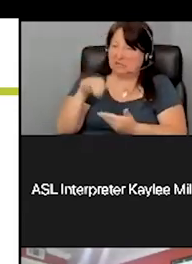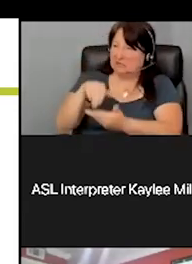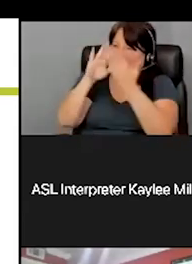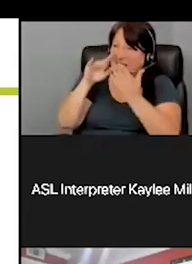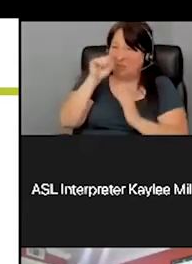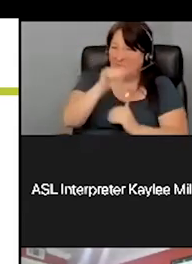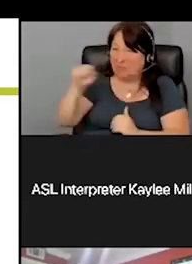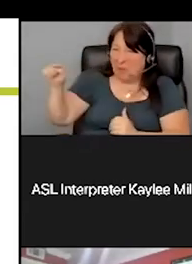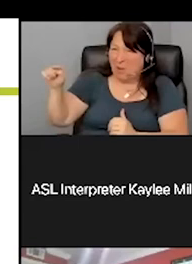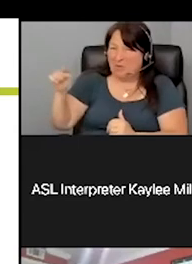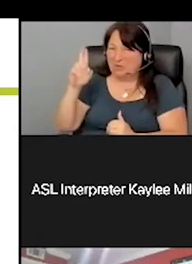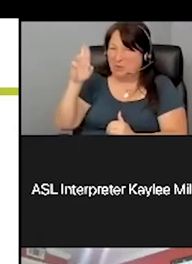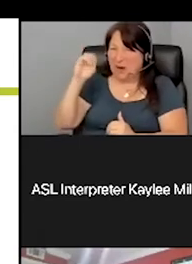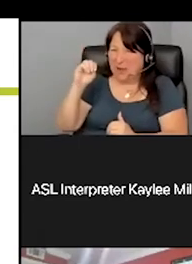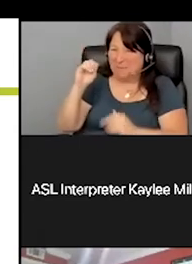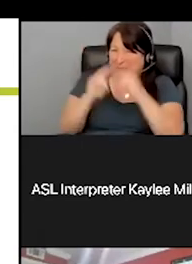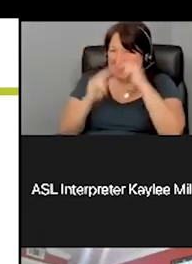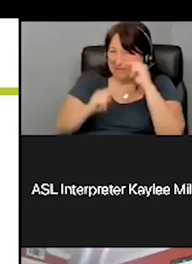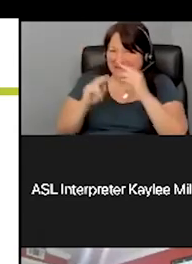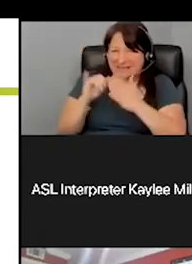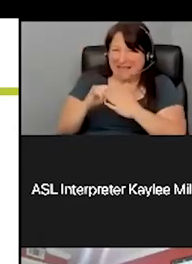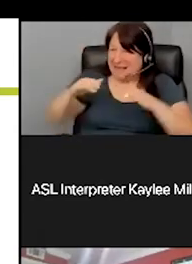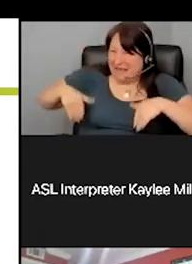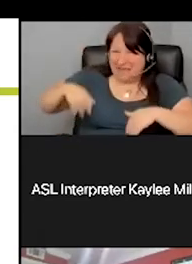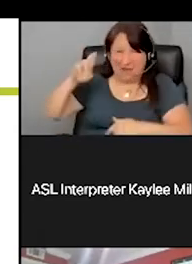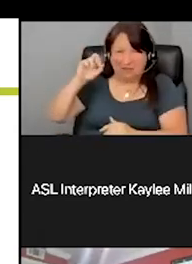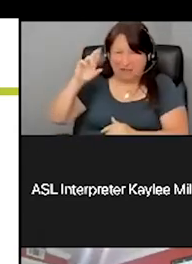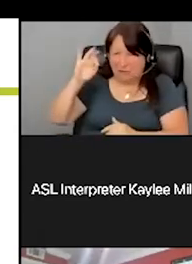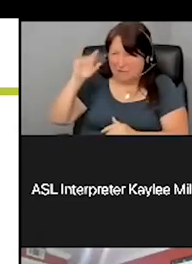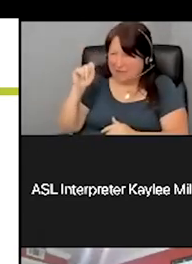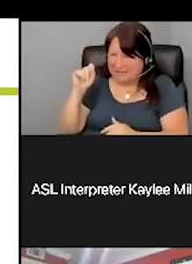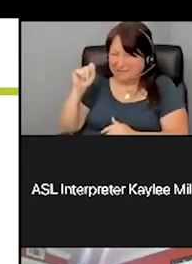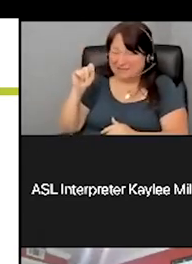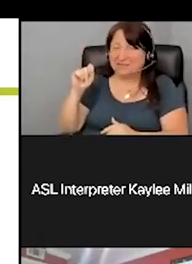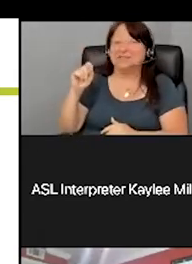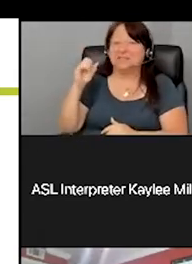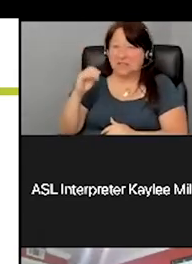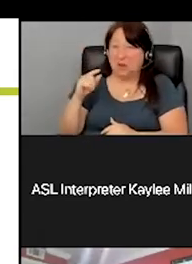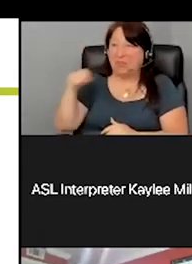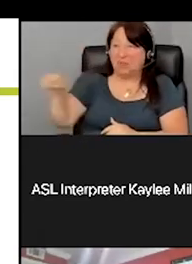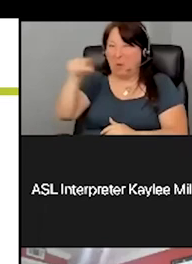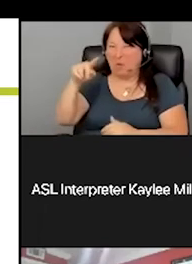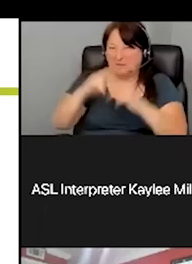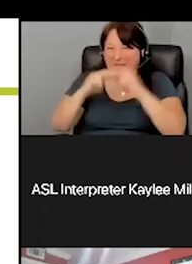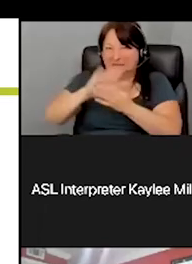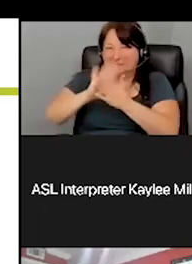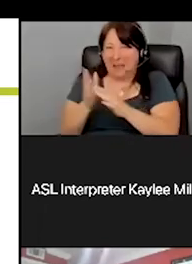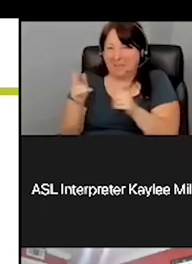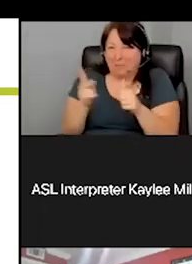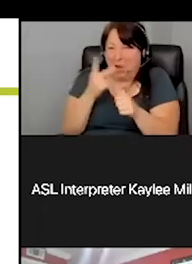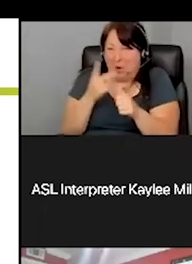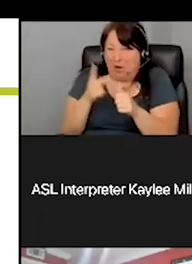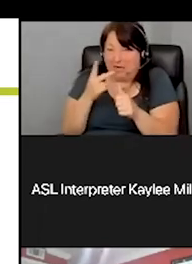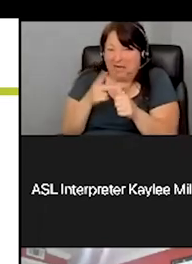handful of URM buildings that haven't actually been retrofitted. So they put those priority, and I believe they